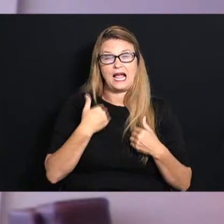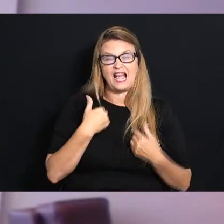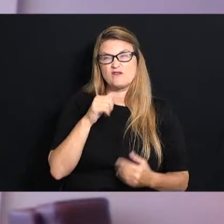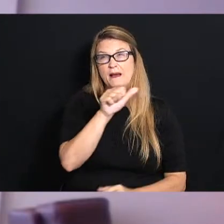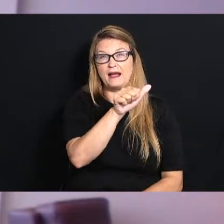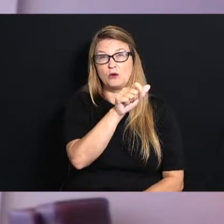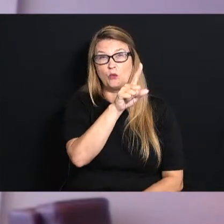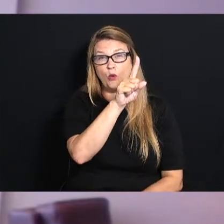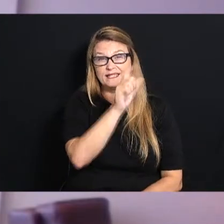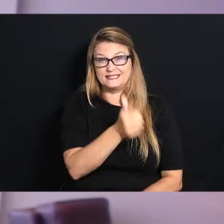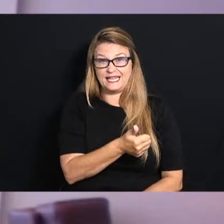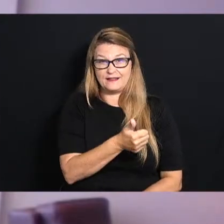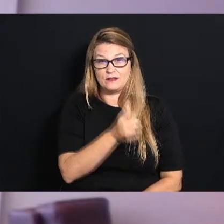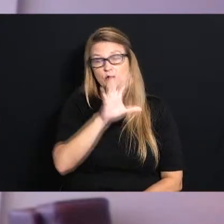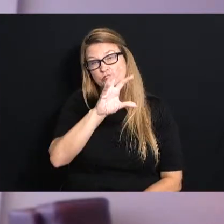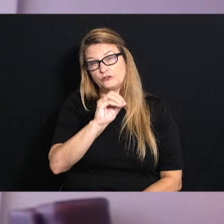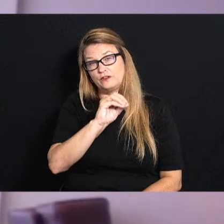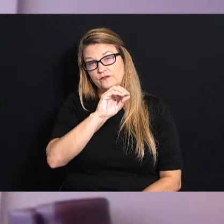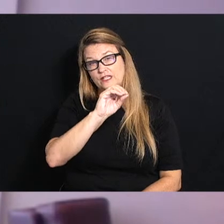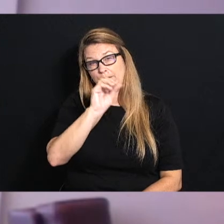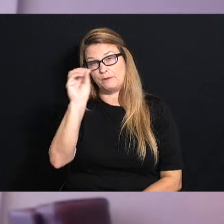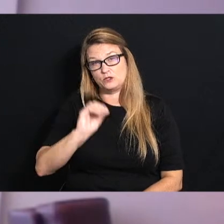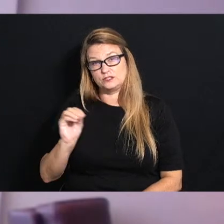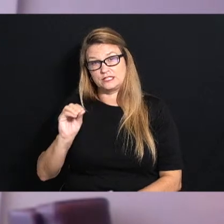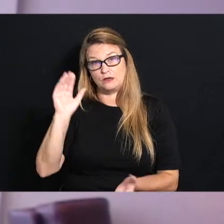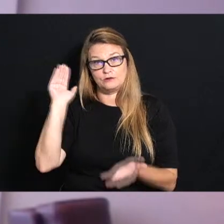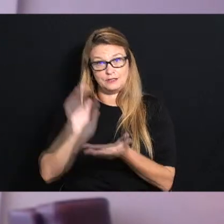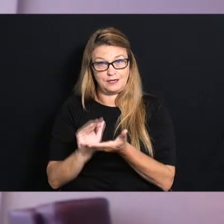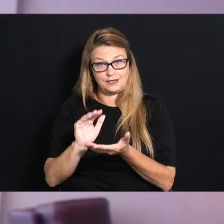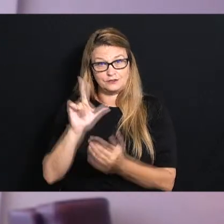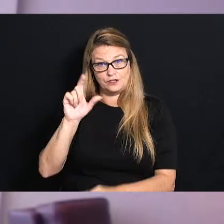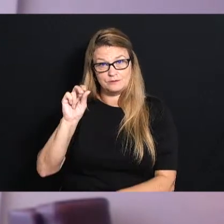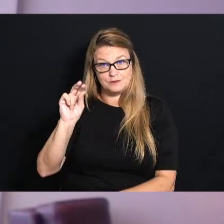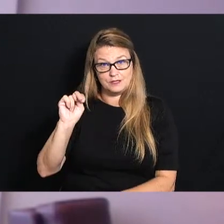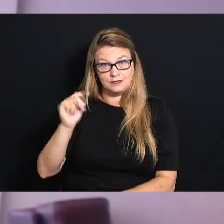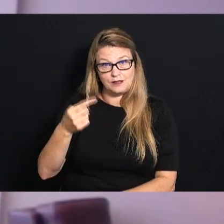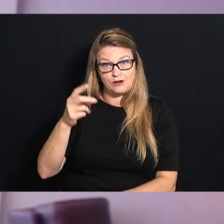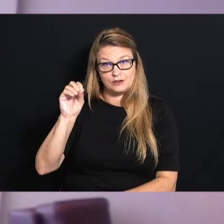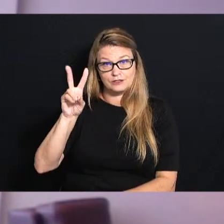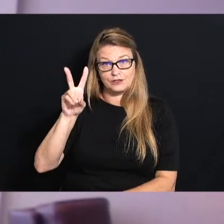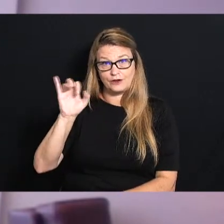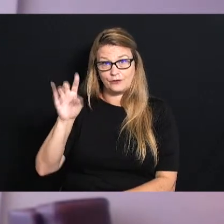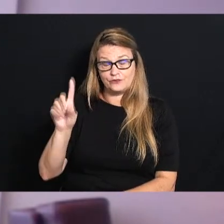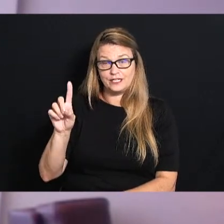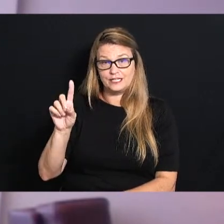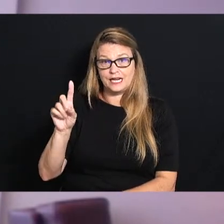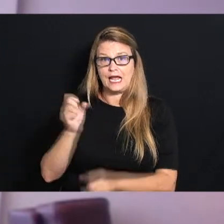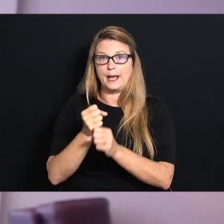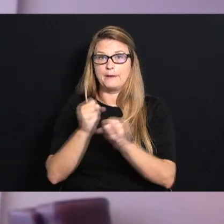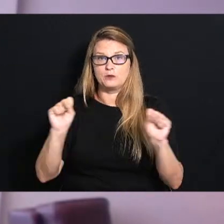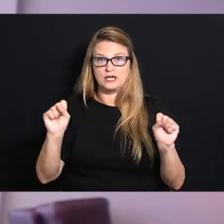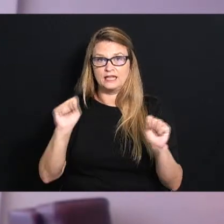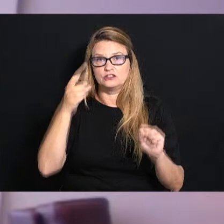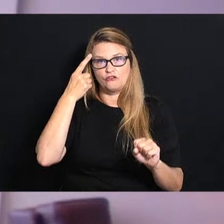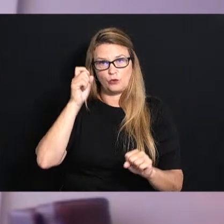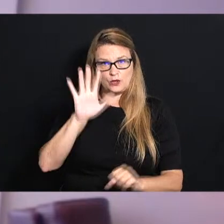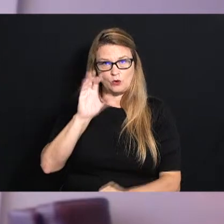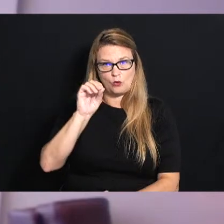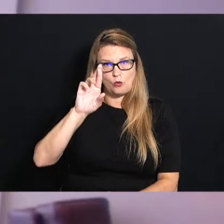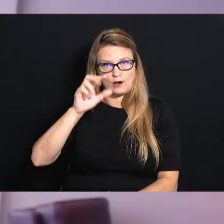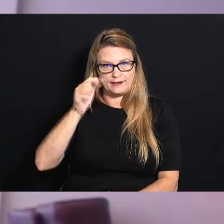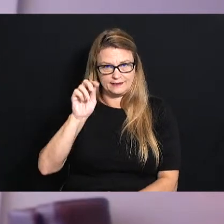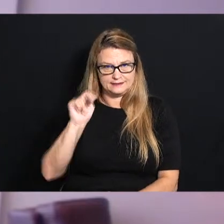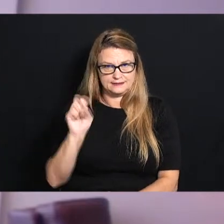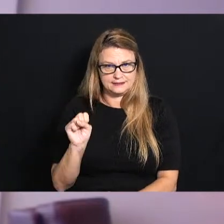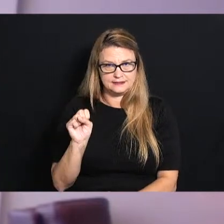a 50% reduction in the risk of long COVID and a protection against organ injury. We're also